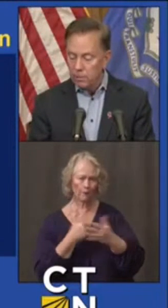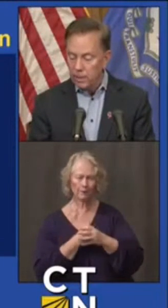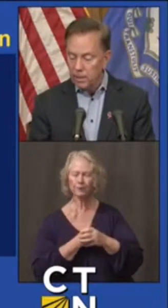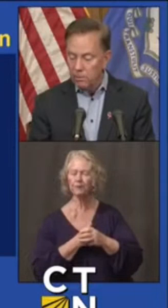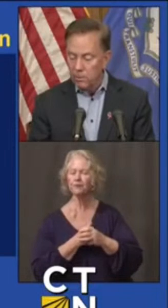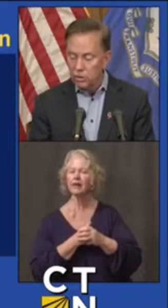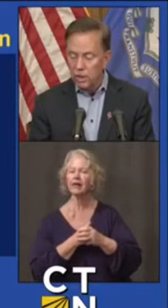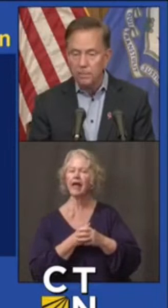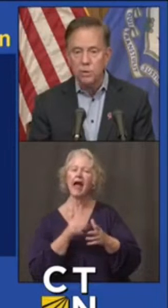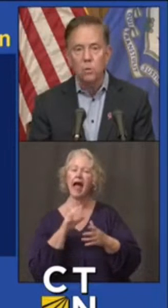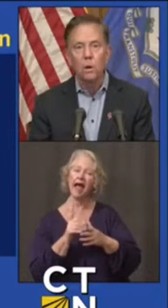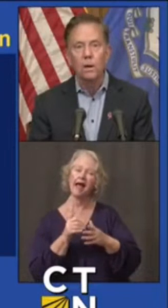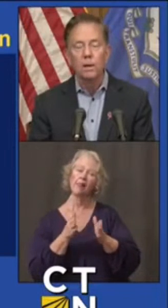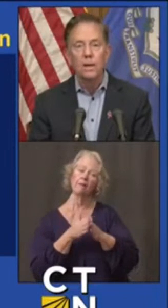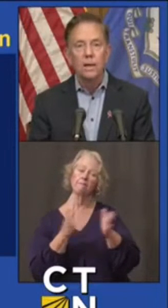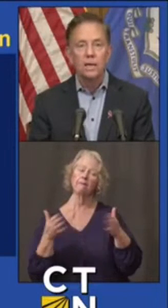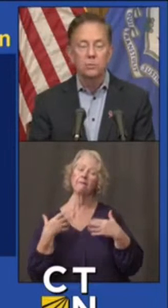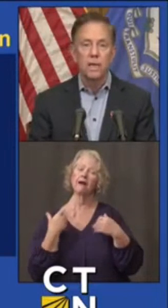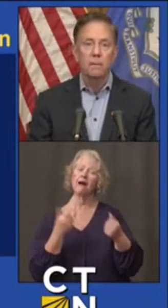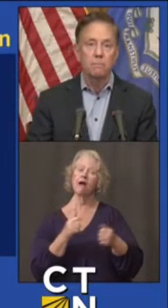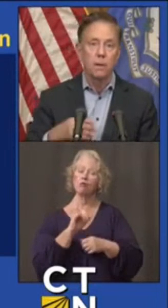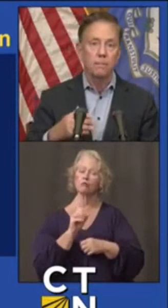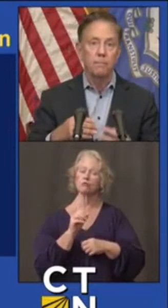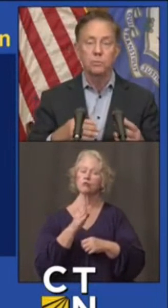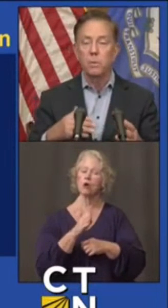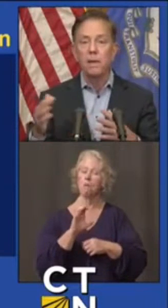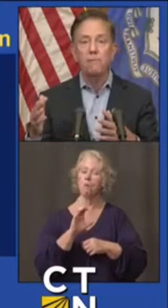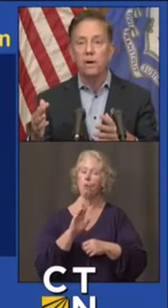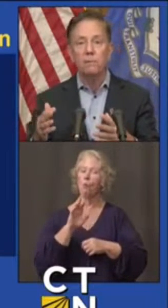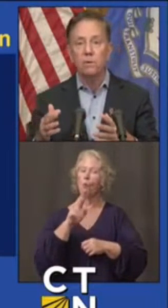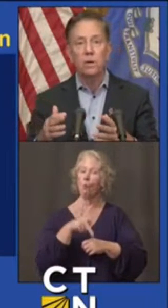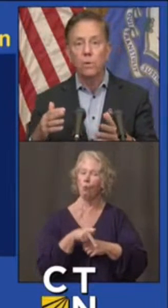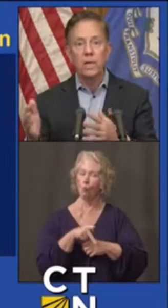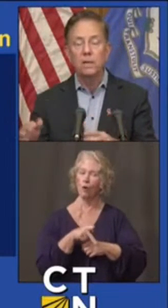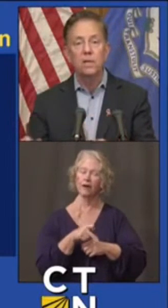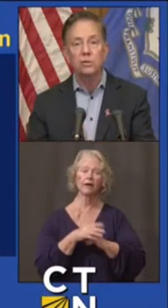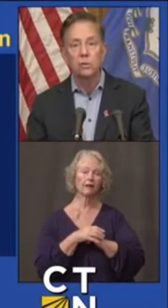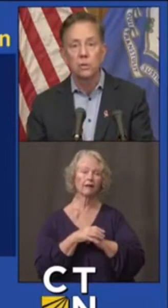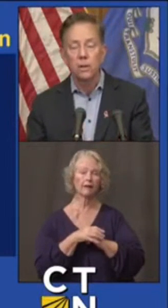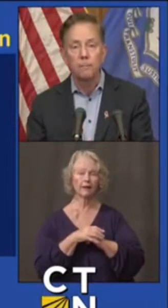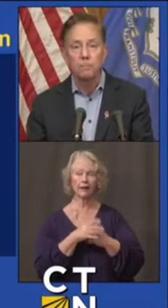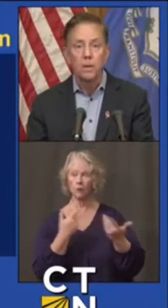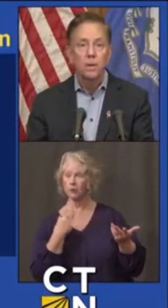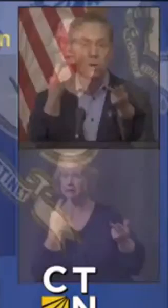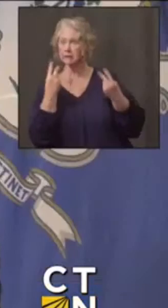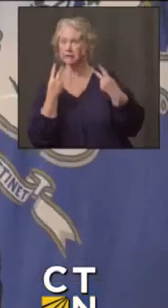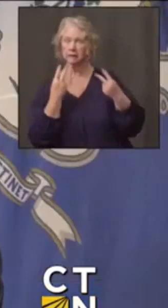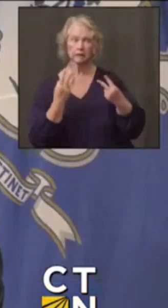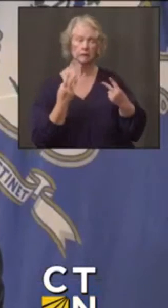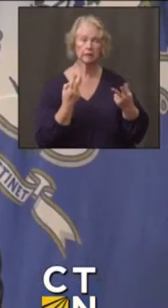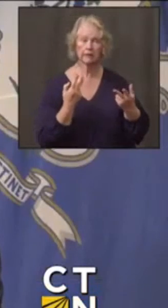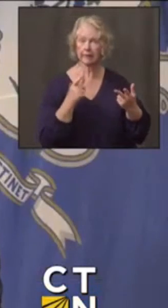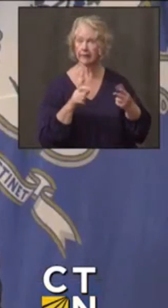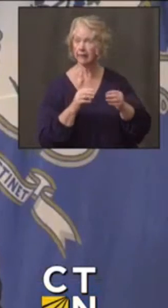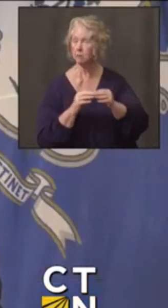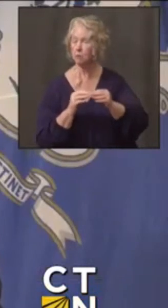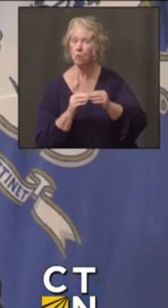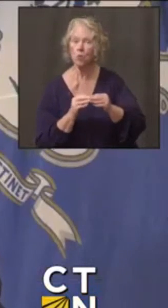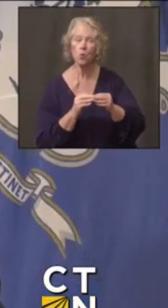Public Health Jobs Corps. As we may find, we need additional, nurses and